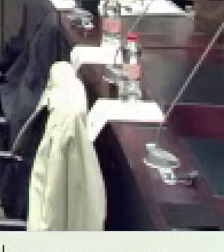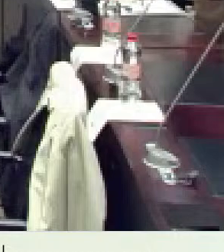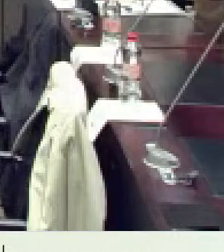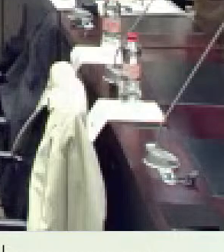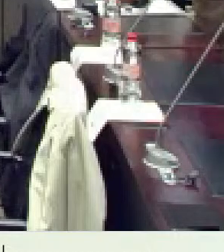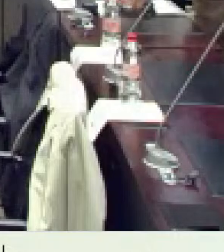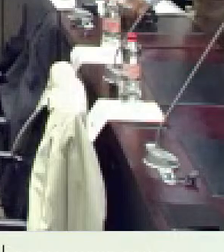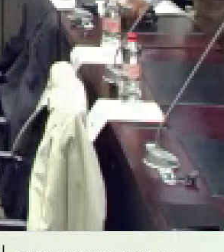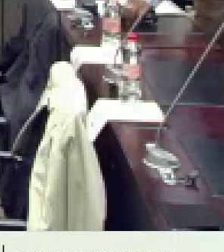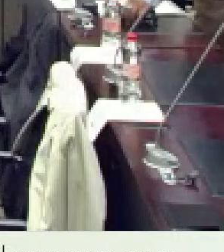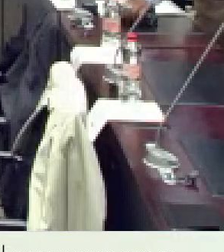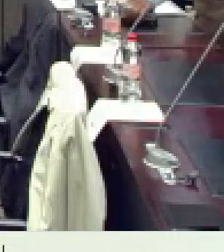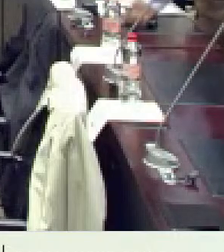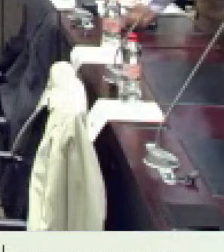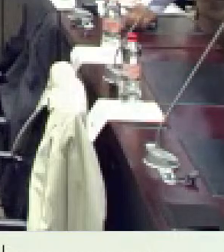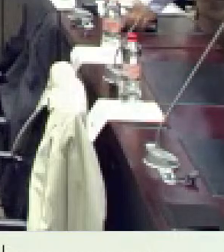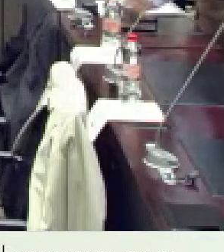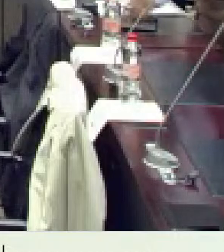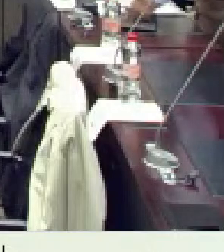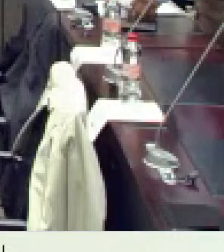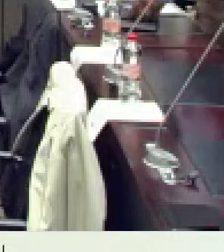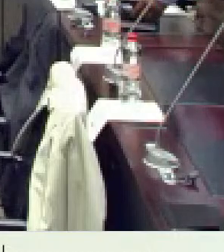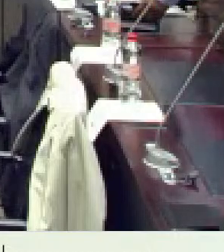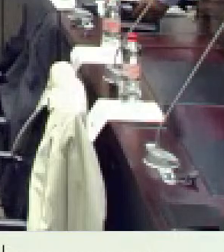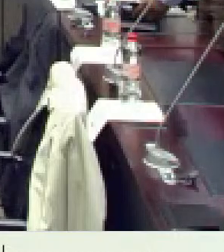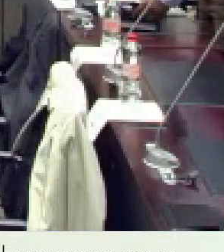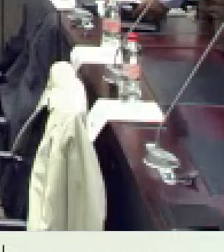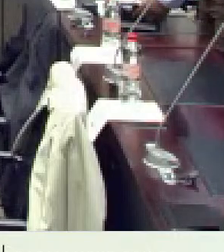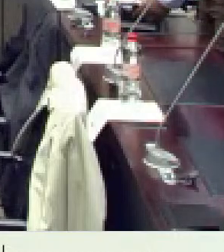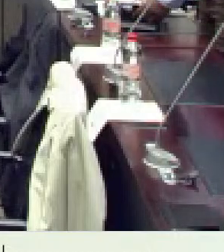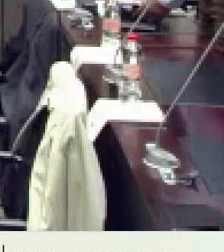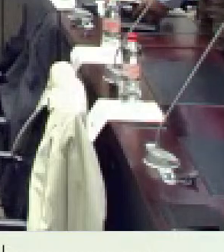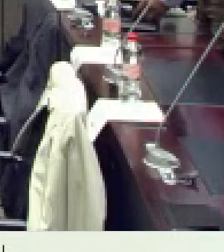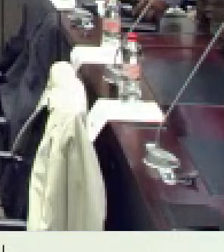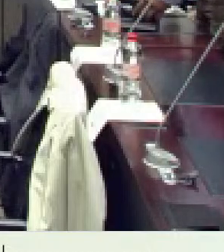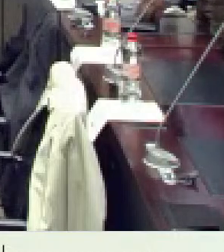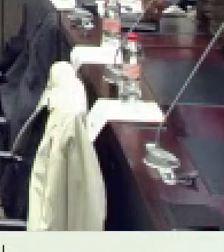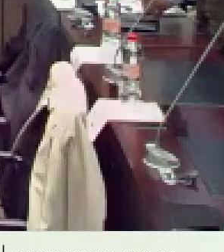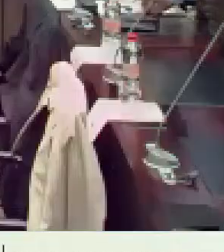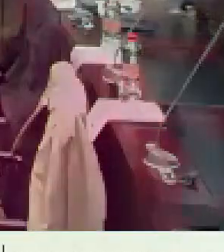There will now be an opportunity for silent prayer or meditation.